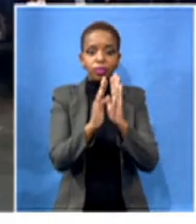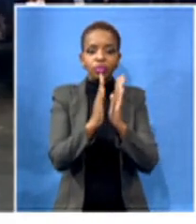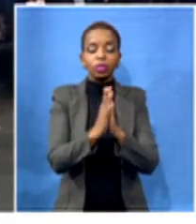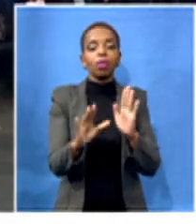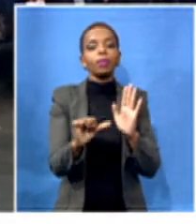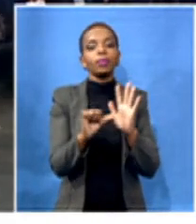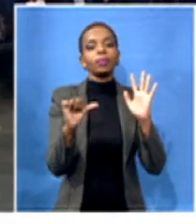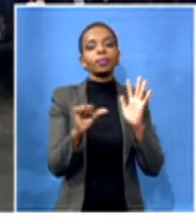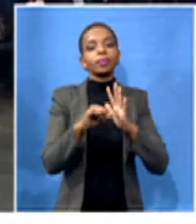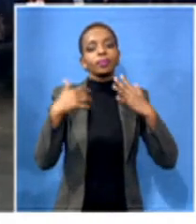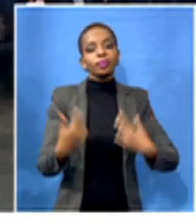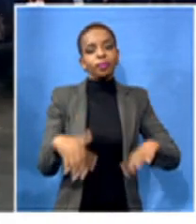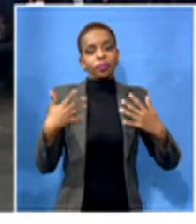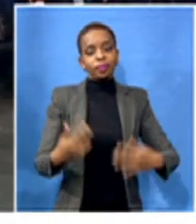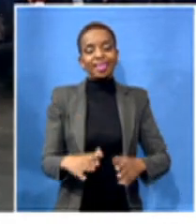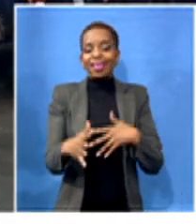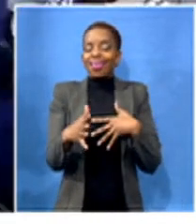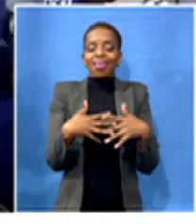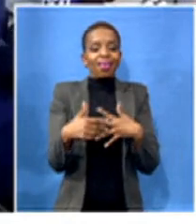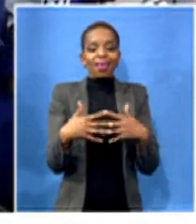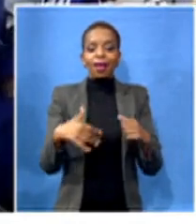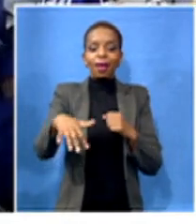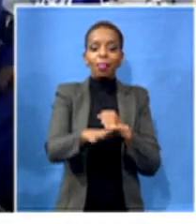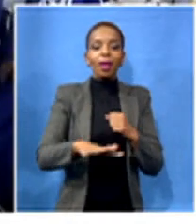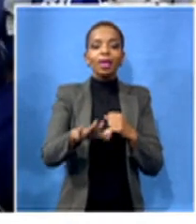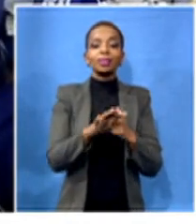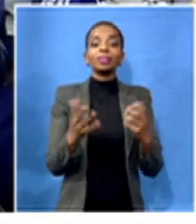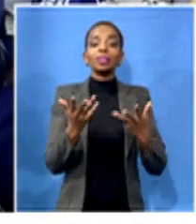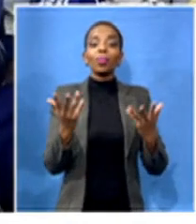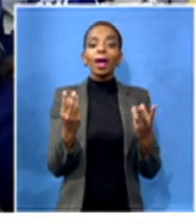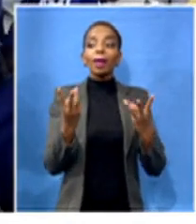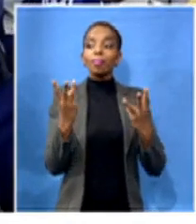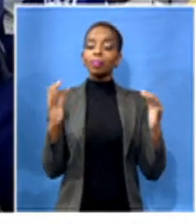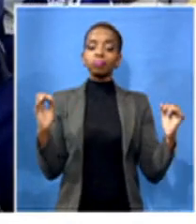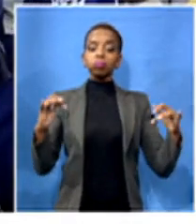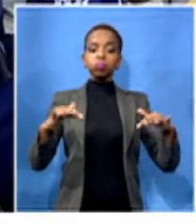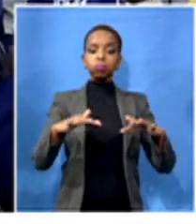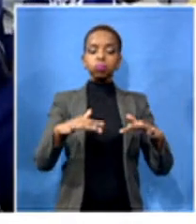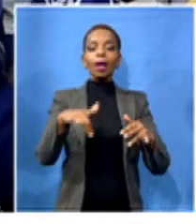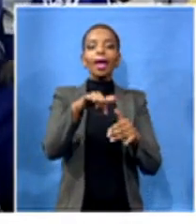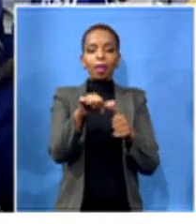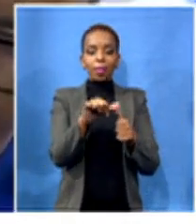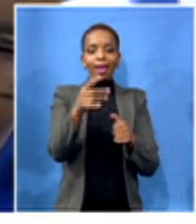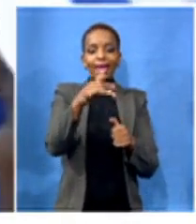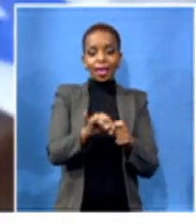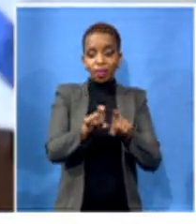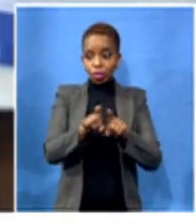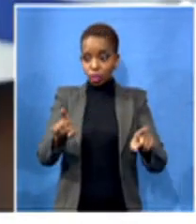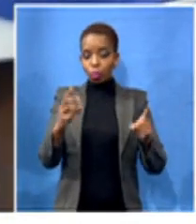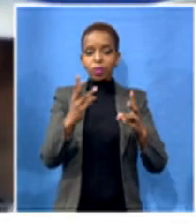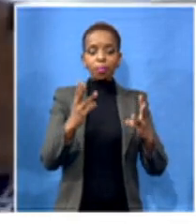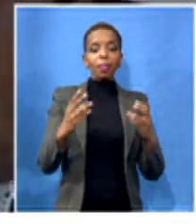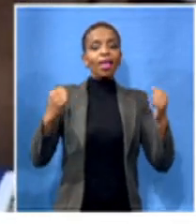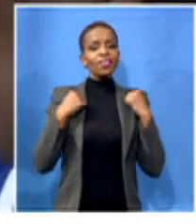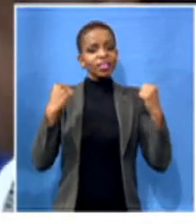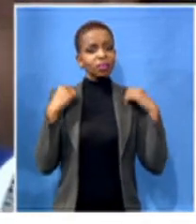Any place, whether it's a place of work where people congregate, it is better if those people are fit and very healthy and